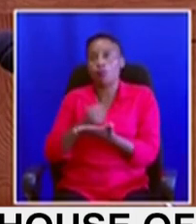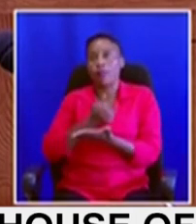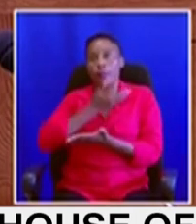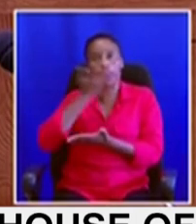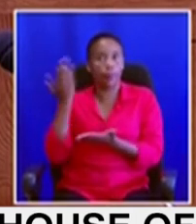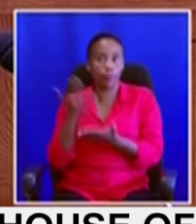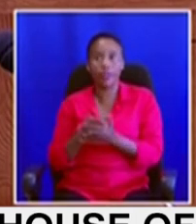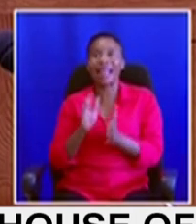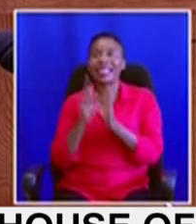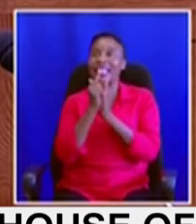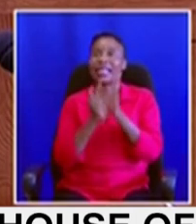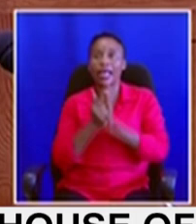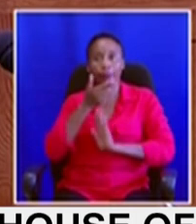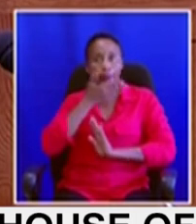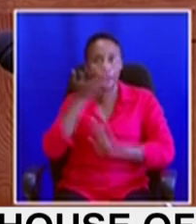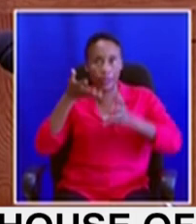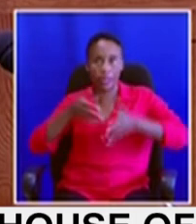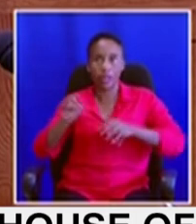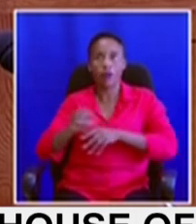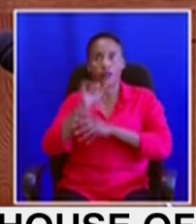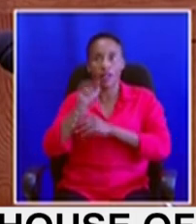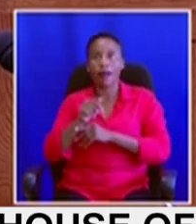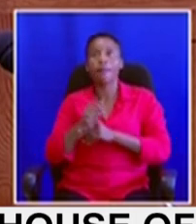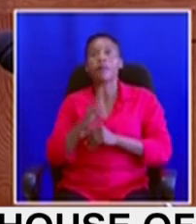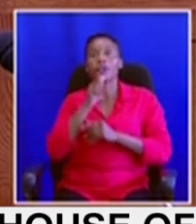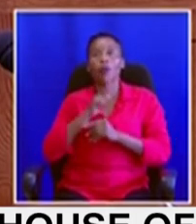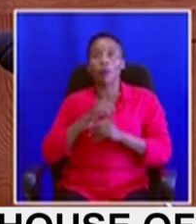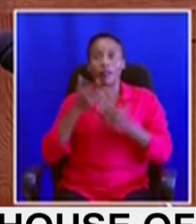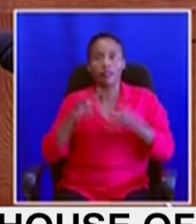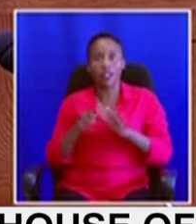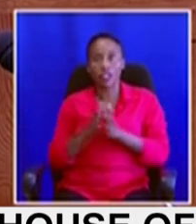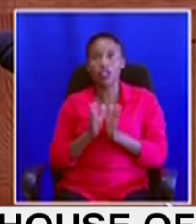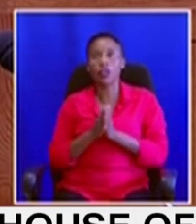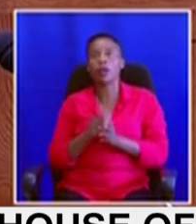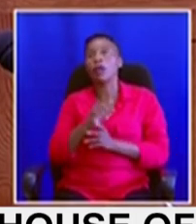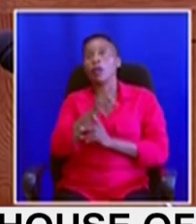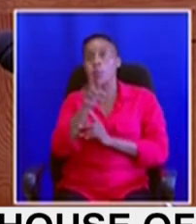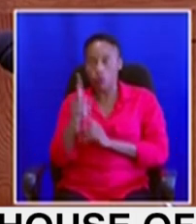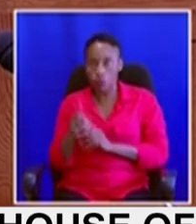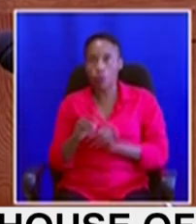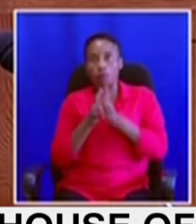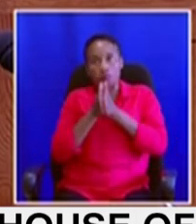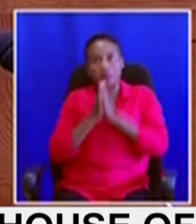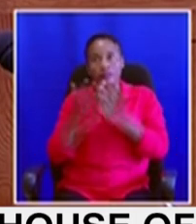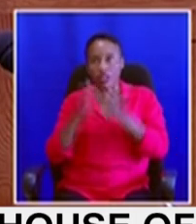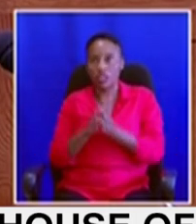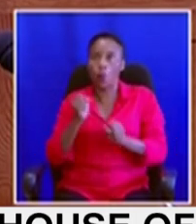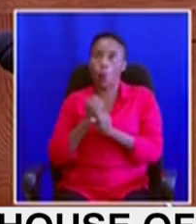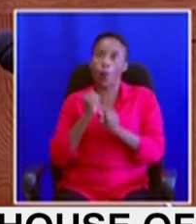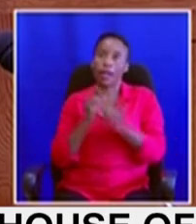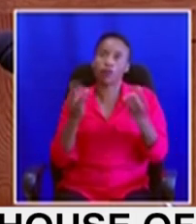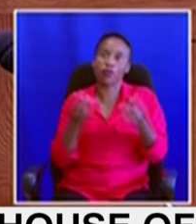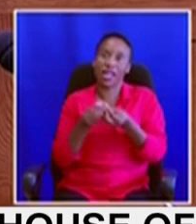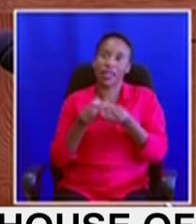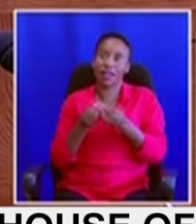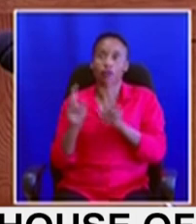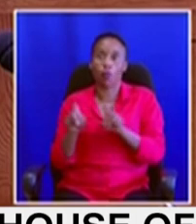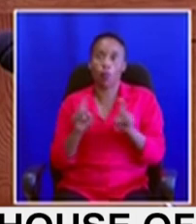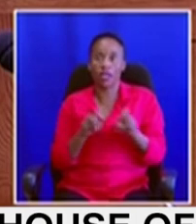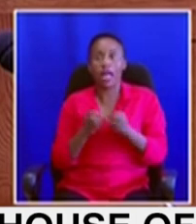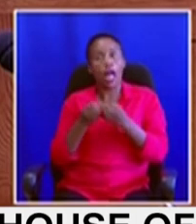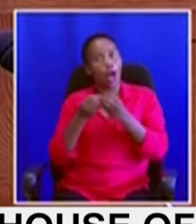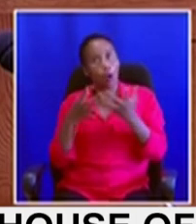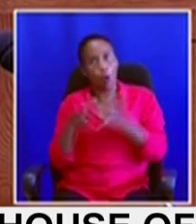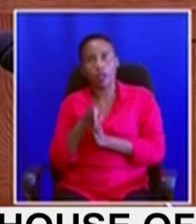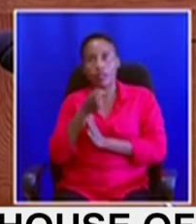illegal. And he told me that he pleaded with all of you that we should work together. So there is a lot that